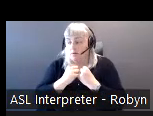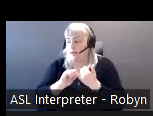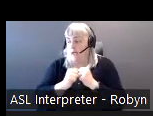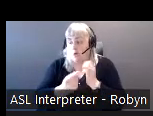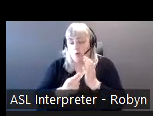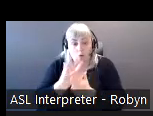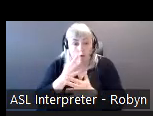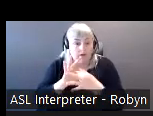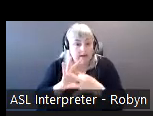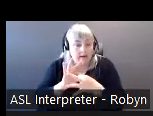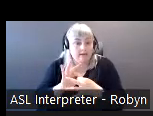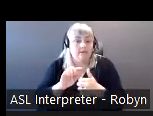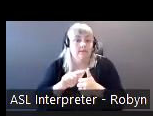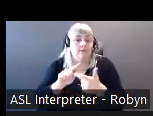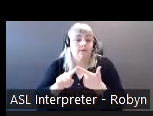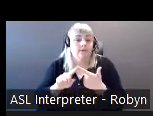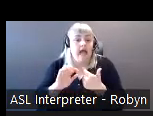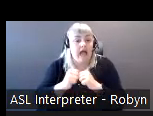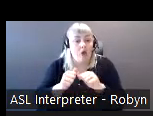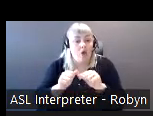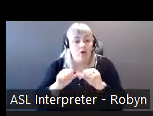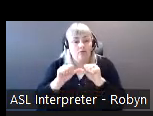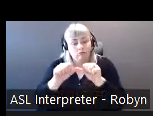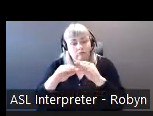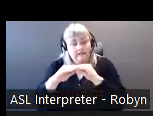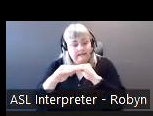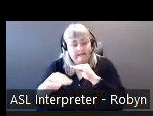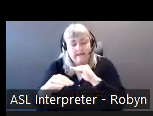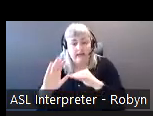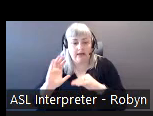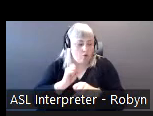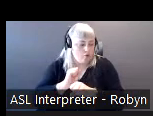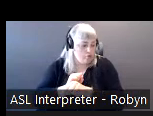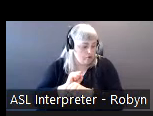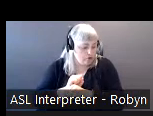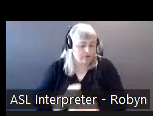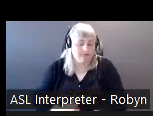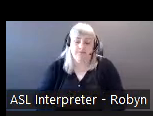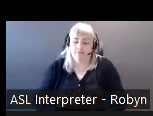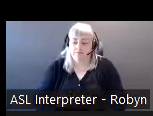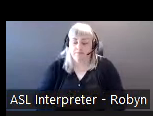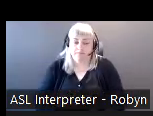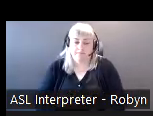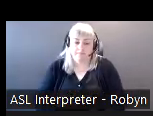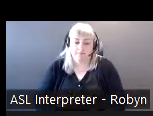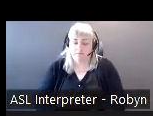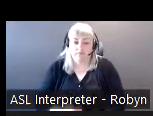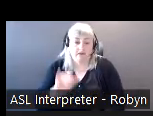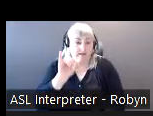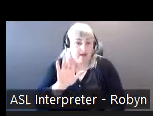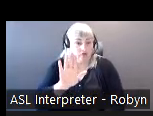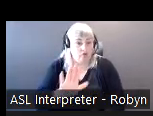connect? What are the things that sustain us in the work that we're doing? Because those are your